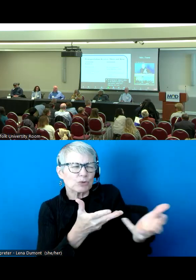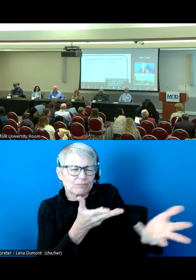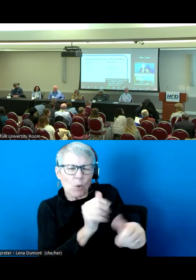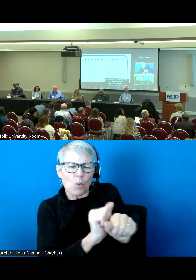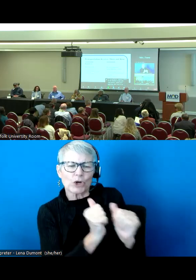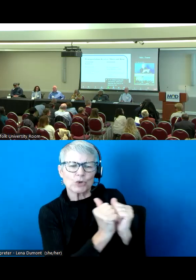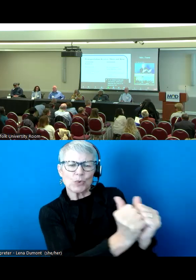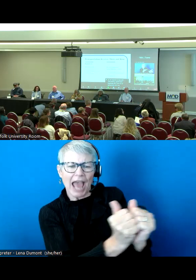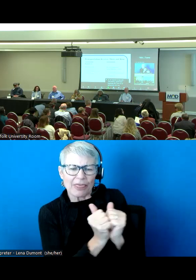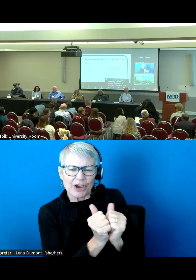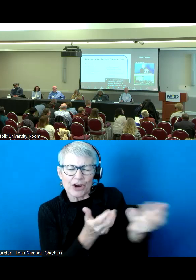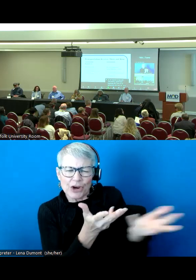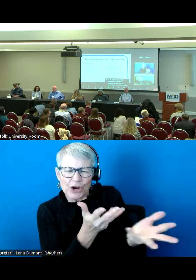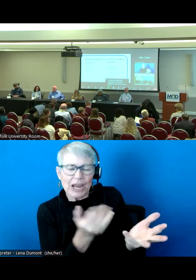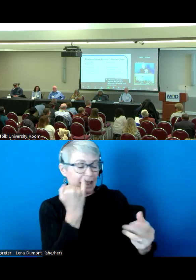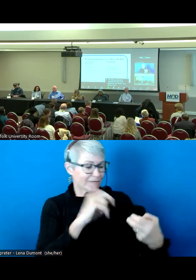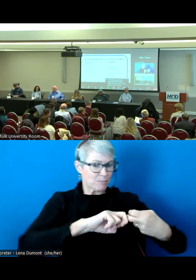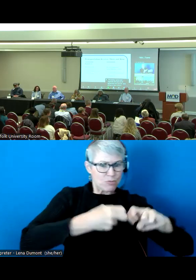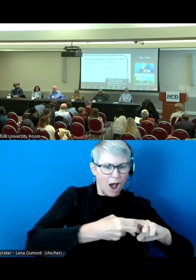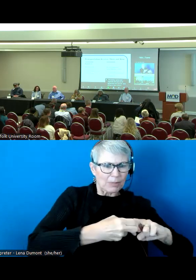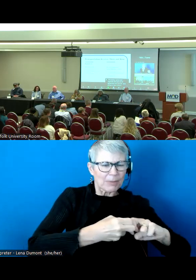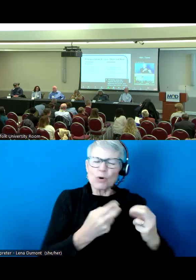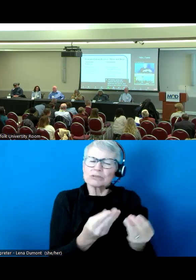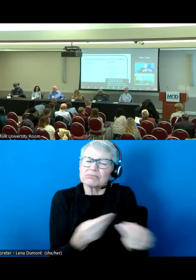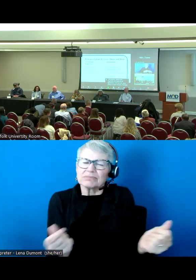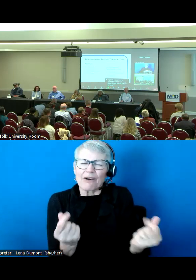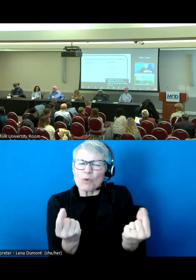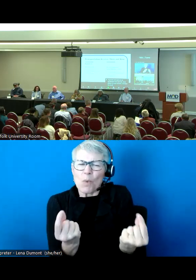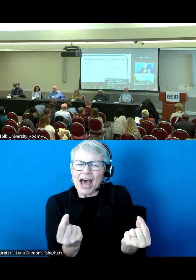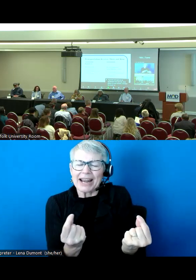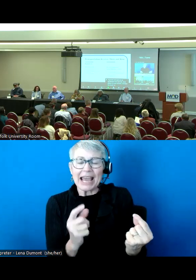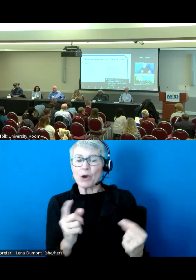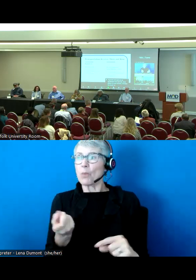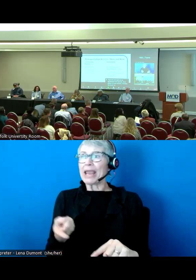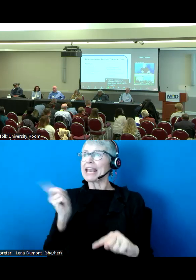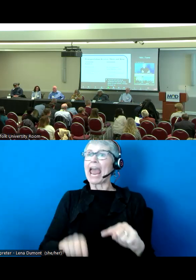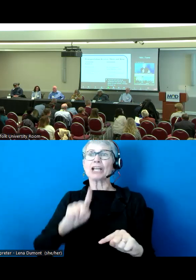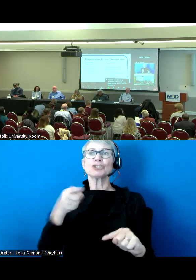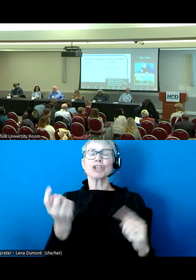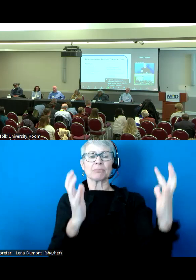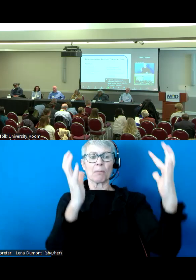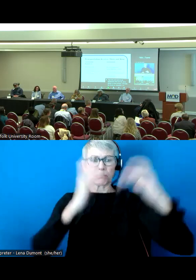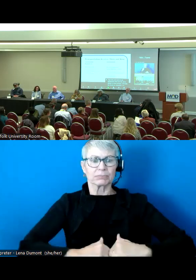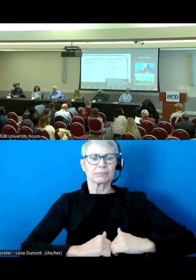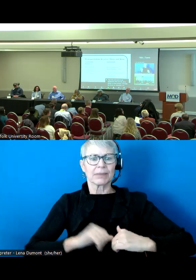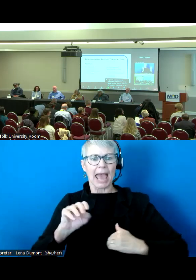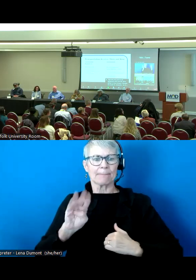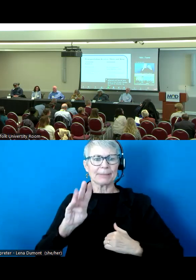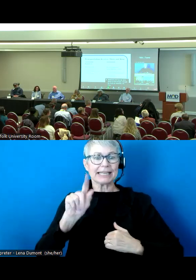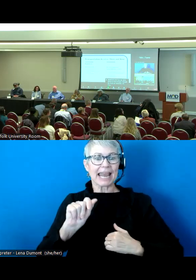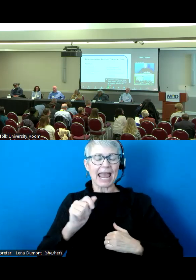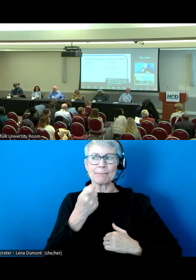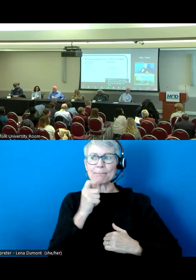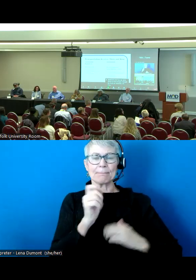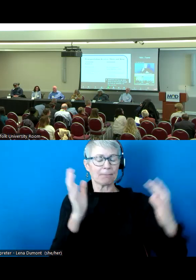move forward, because we could not dismantle the thing and then we would have nothing to work with. So